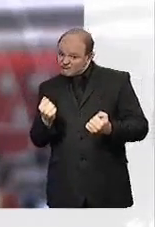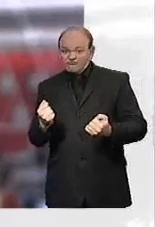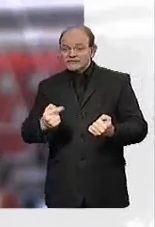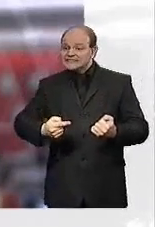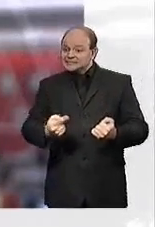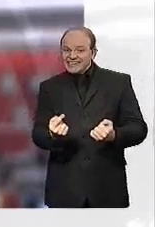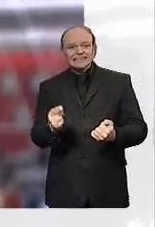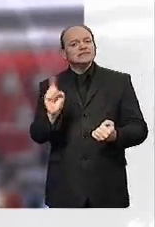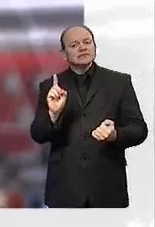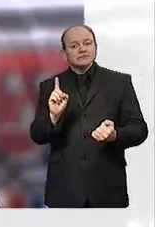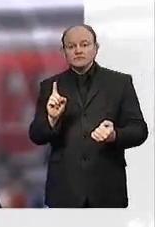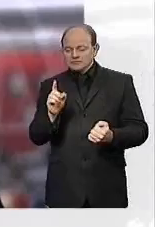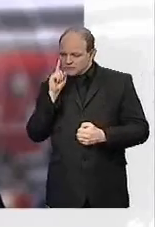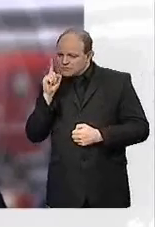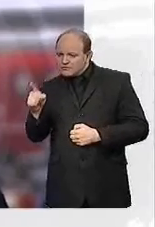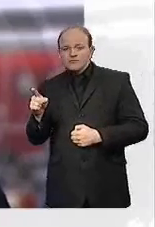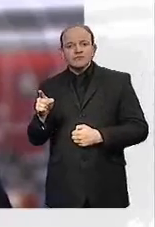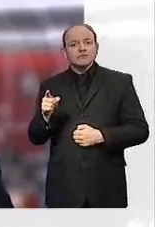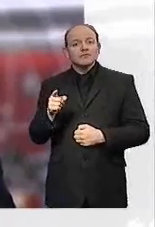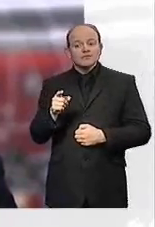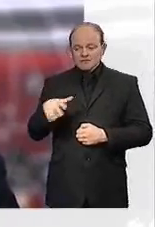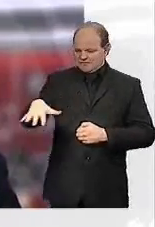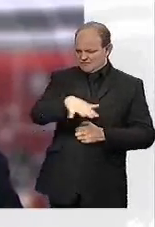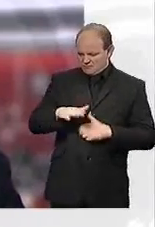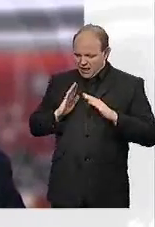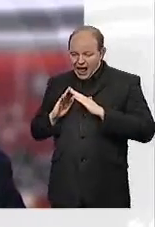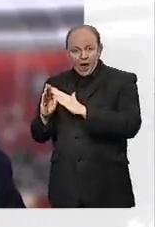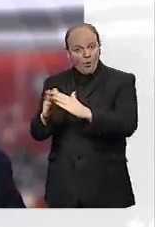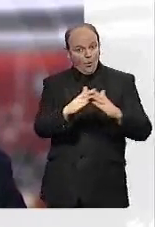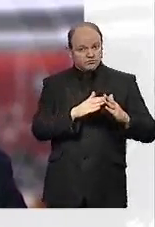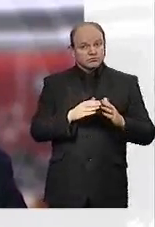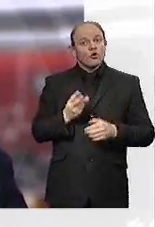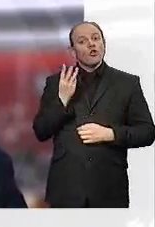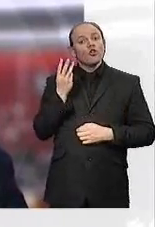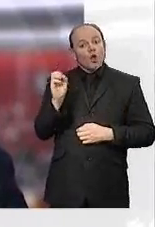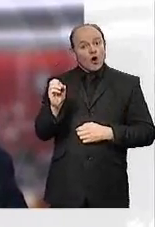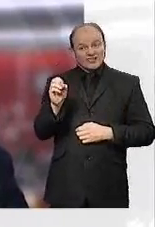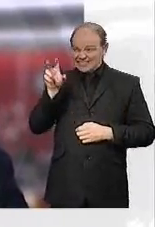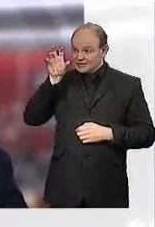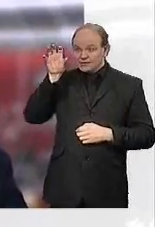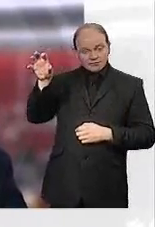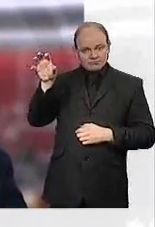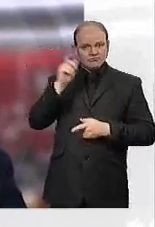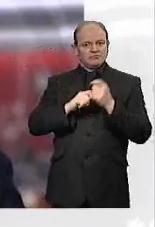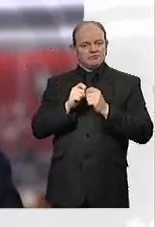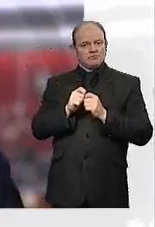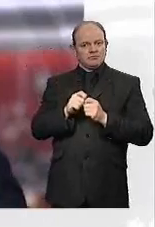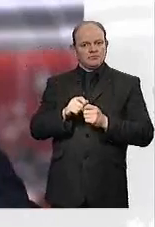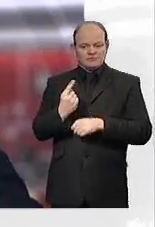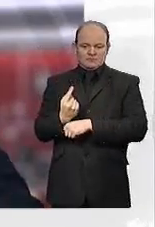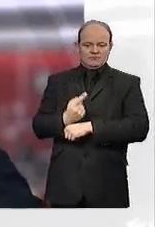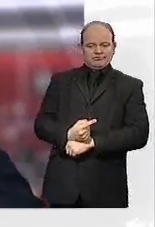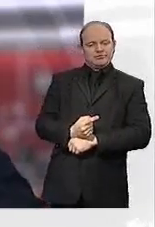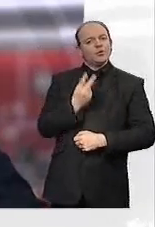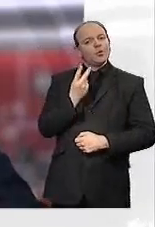announced that limits will be cut from 30 to 20 miles per hour in residential areas, and it's also planning to reform the driving test. Well, the strategy